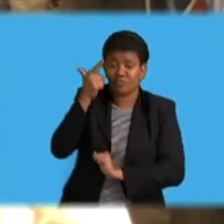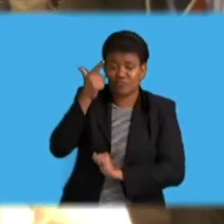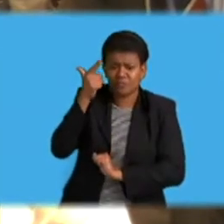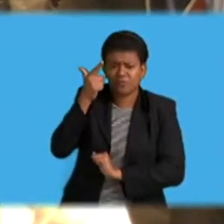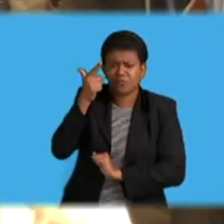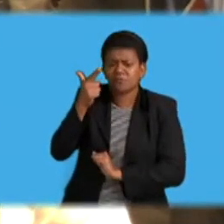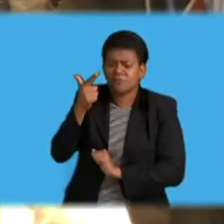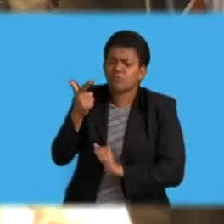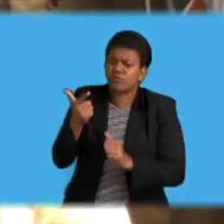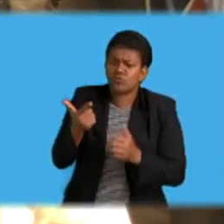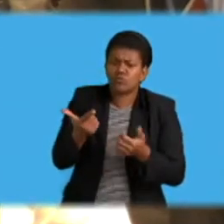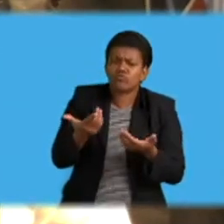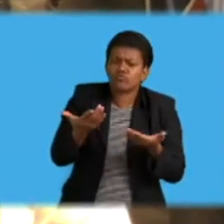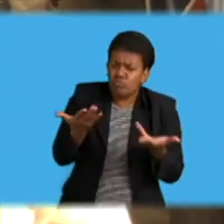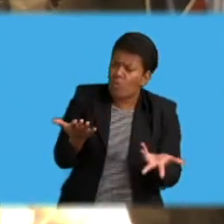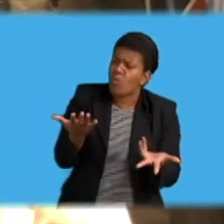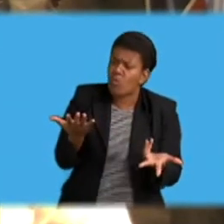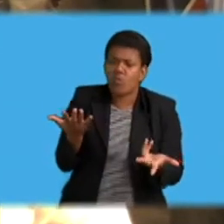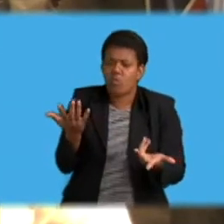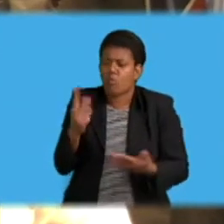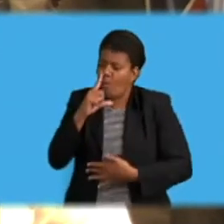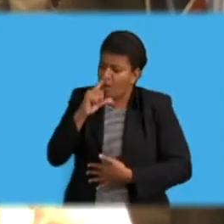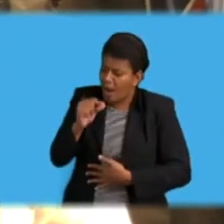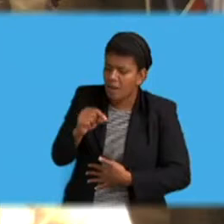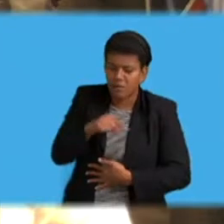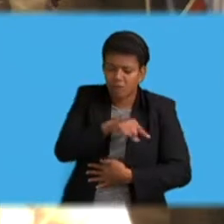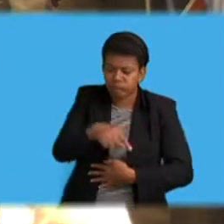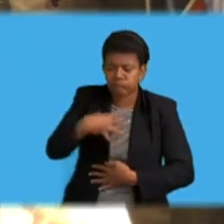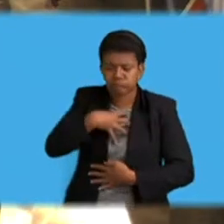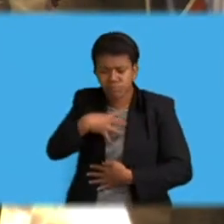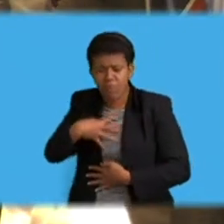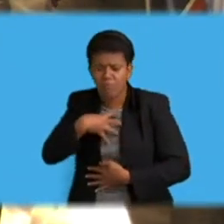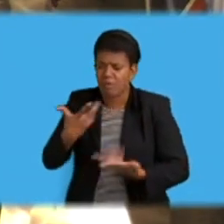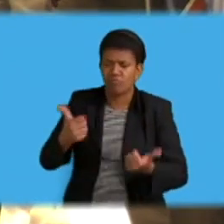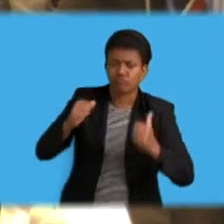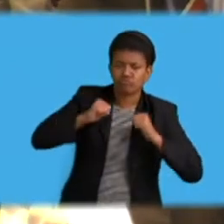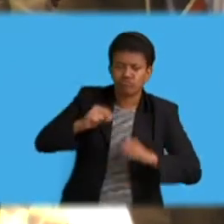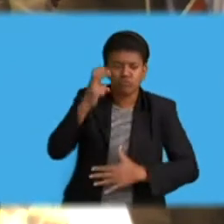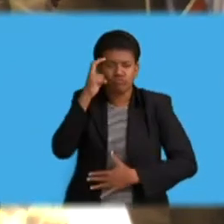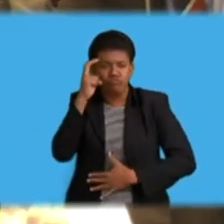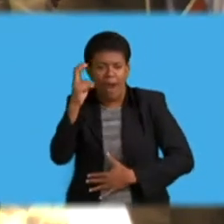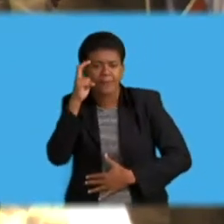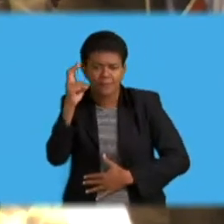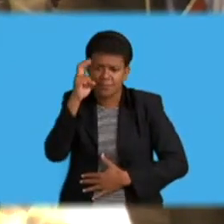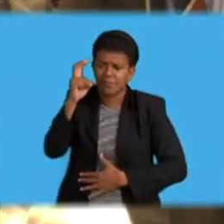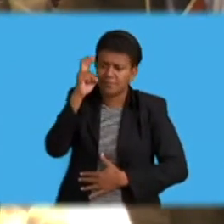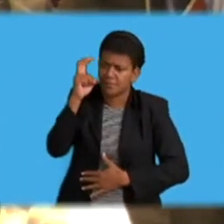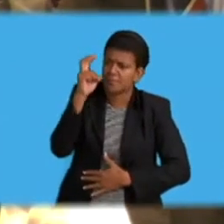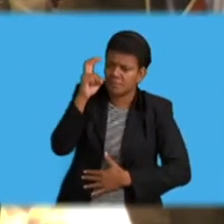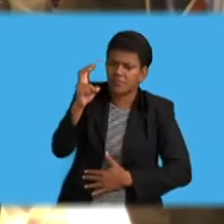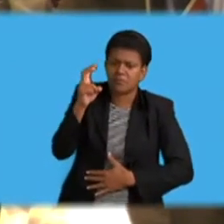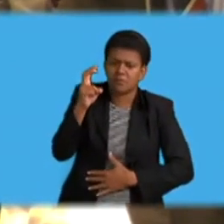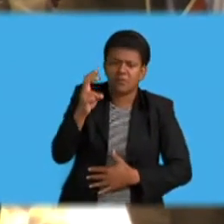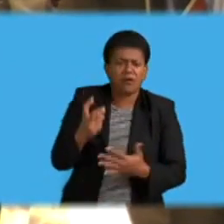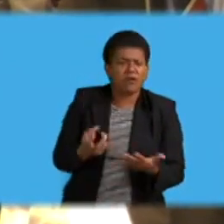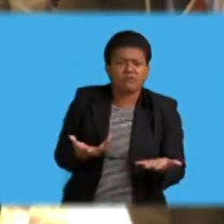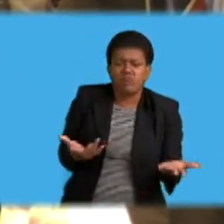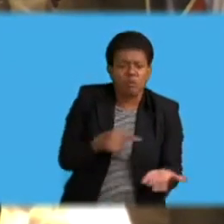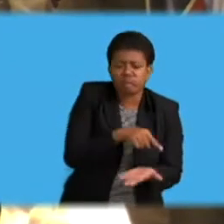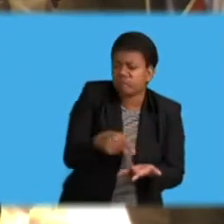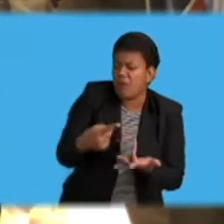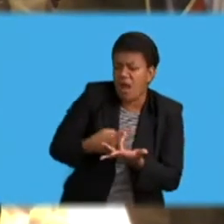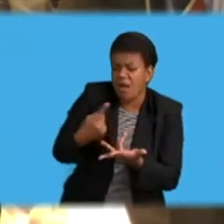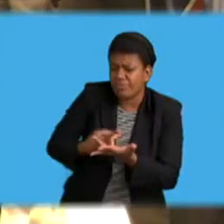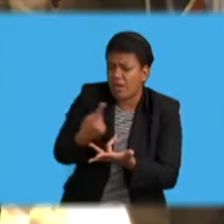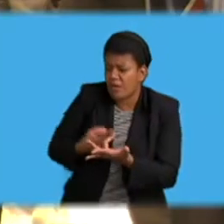schools on ad hoc basis, which needs wider discussion amongst stakeholders. Schools do this as a formality to